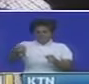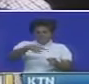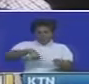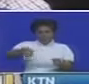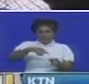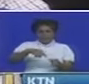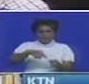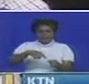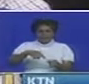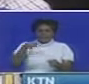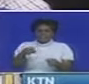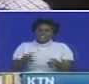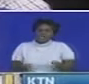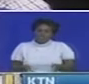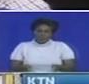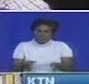has become a road that is